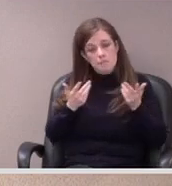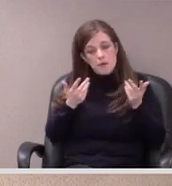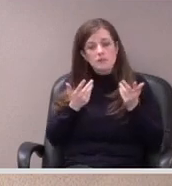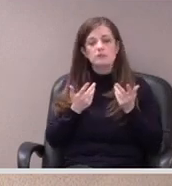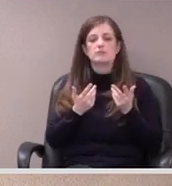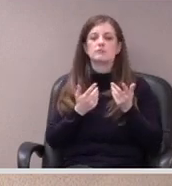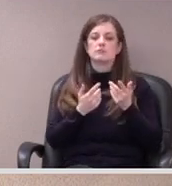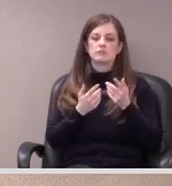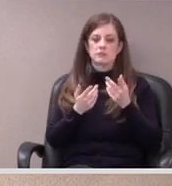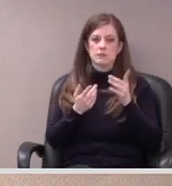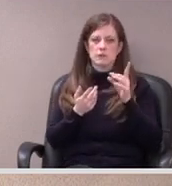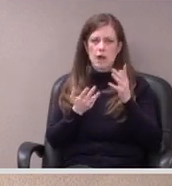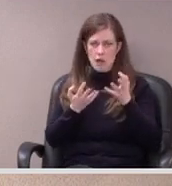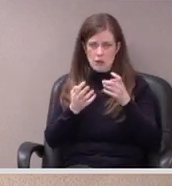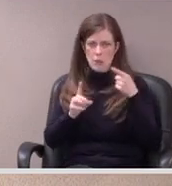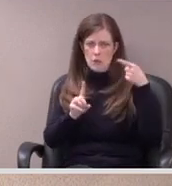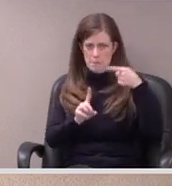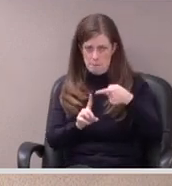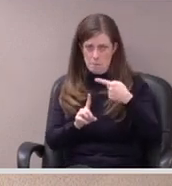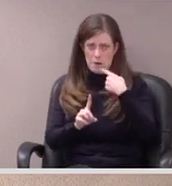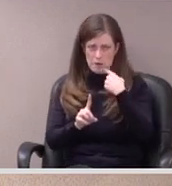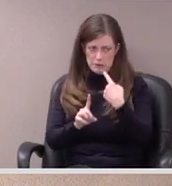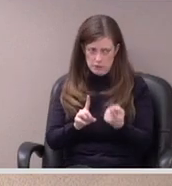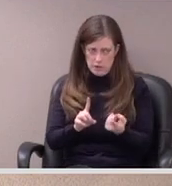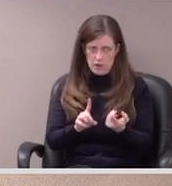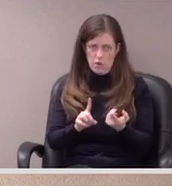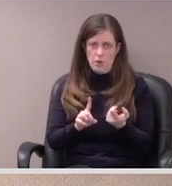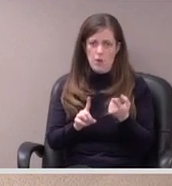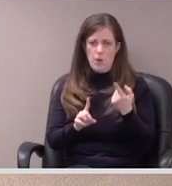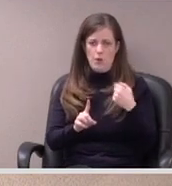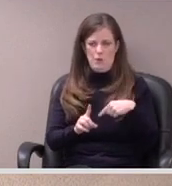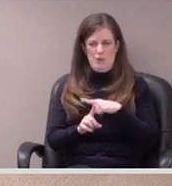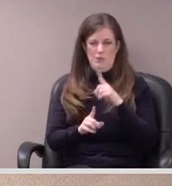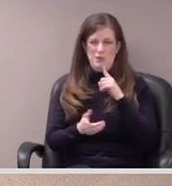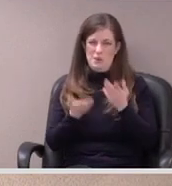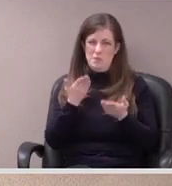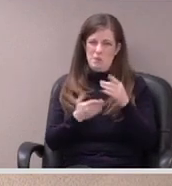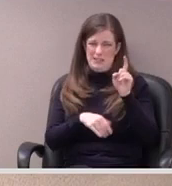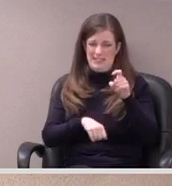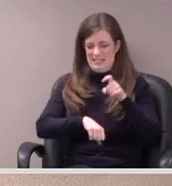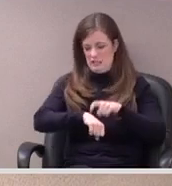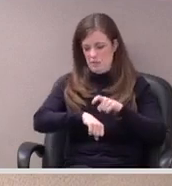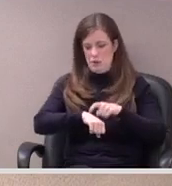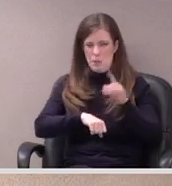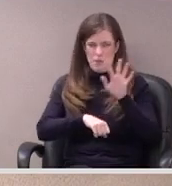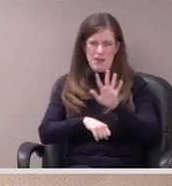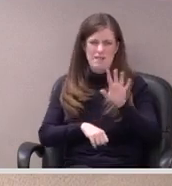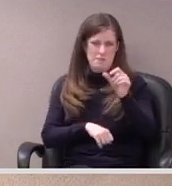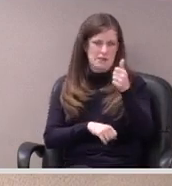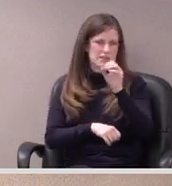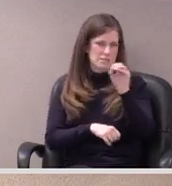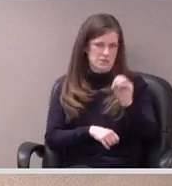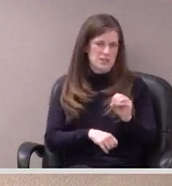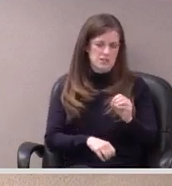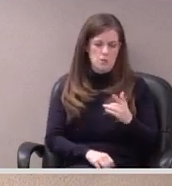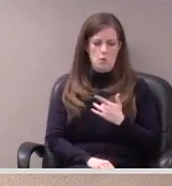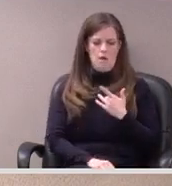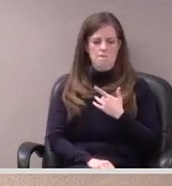I do want to point this out in the fact that we really probably need to get to a point where we have at least 10%. At least that's what I would